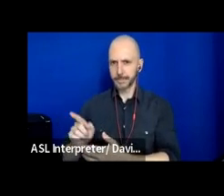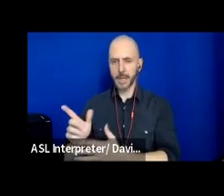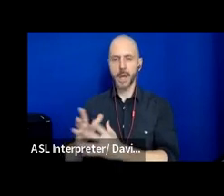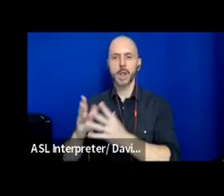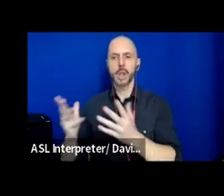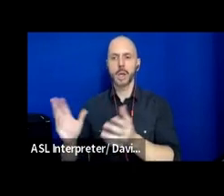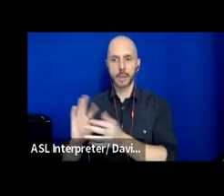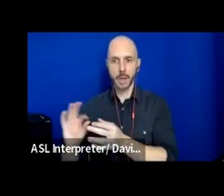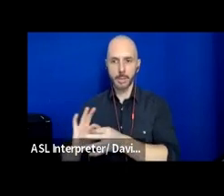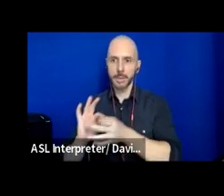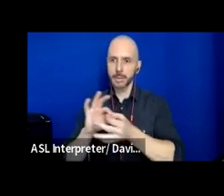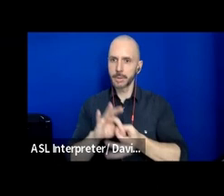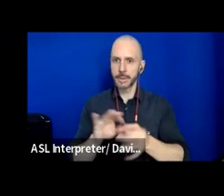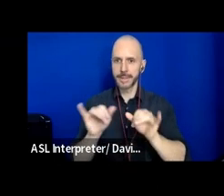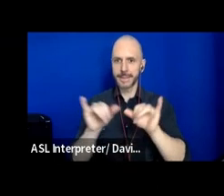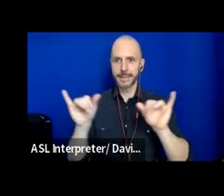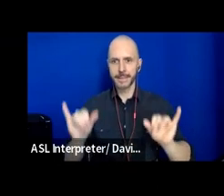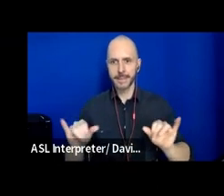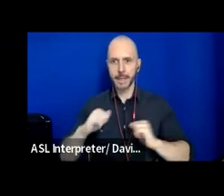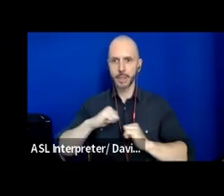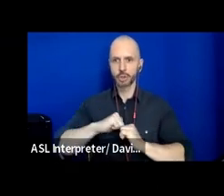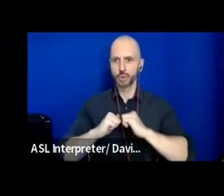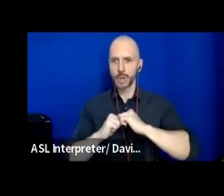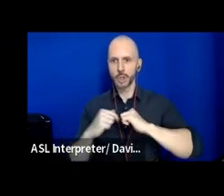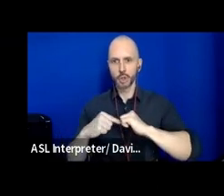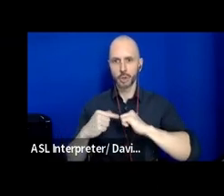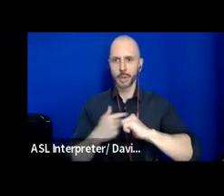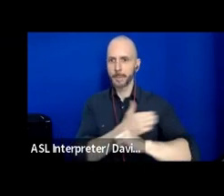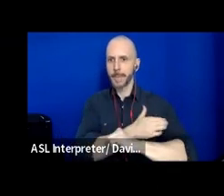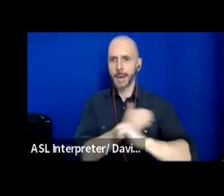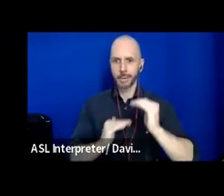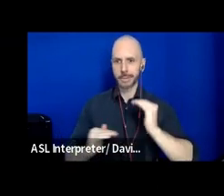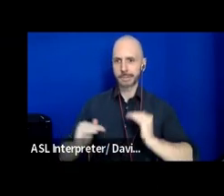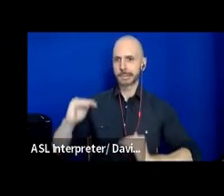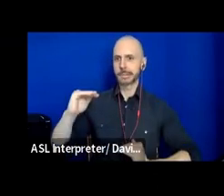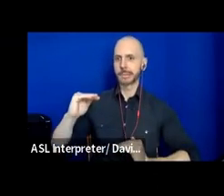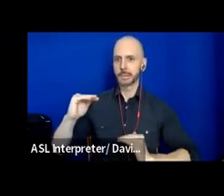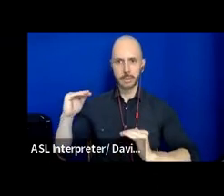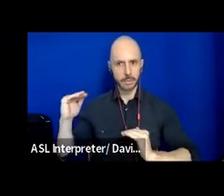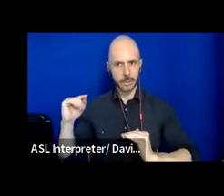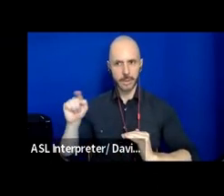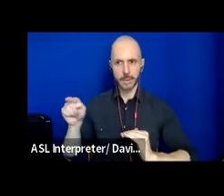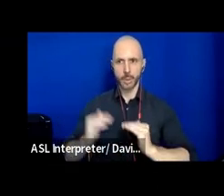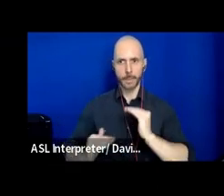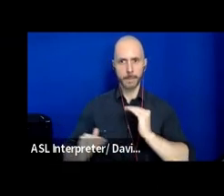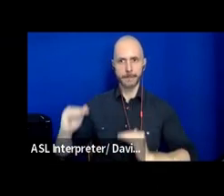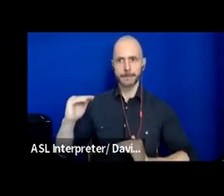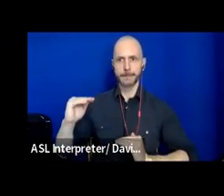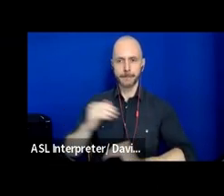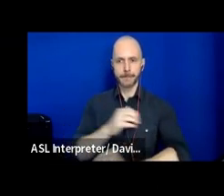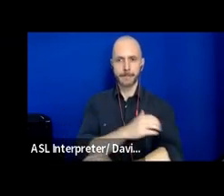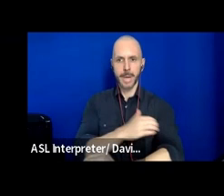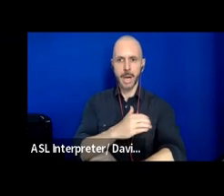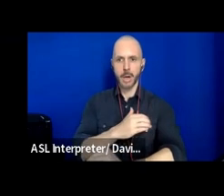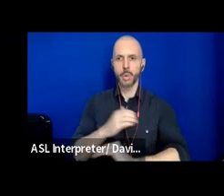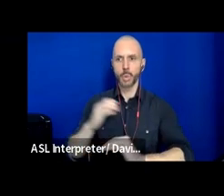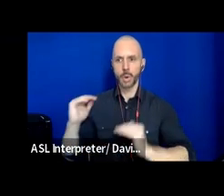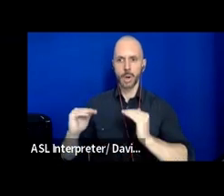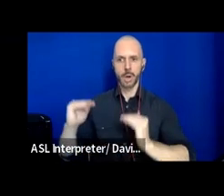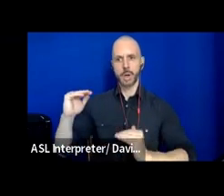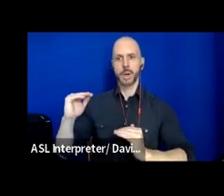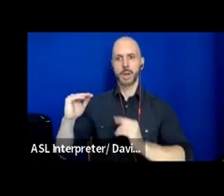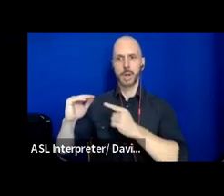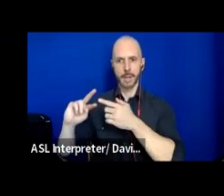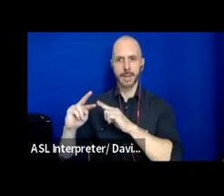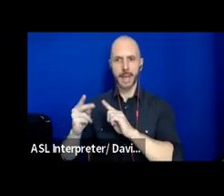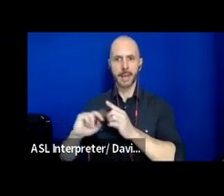because those kinds of imbalances, I guess, tend to lead to behavior on oppressive behavior or